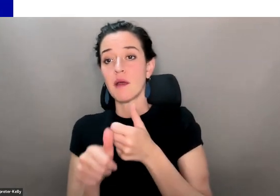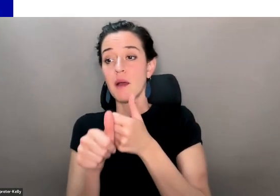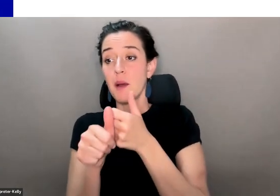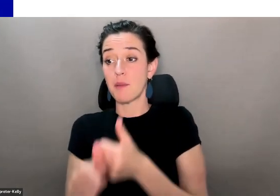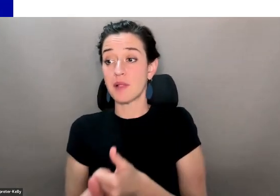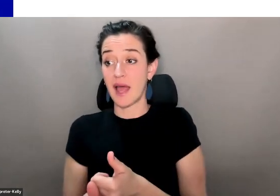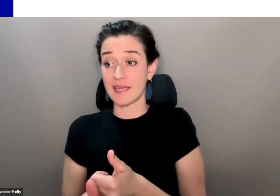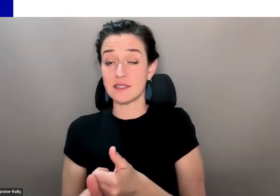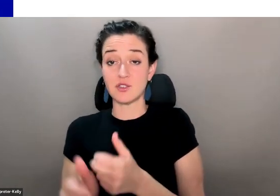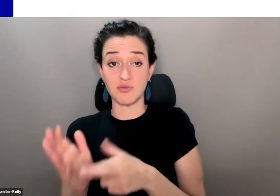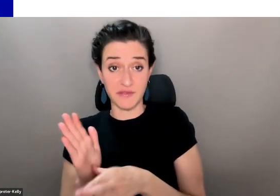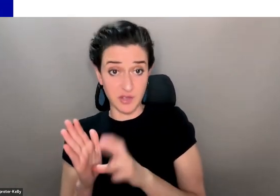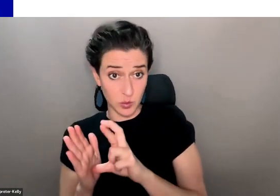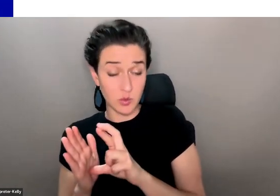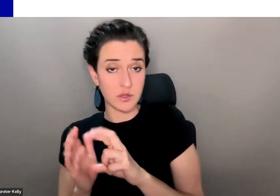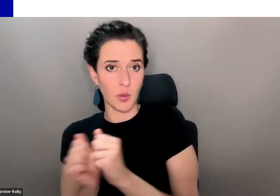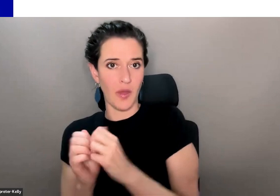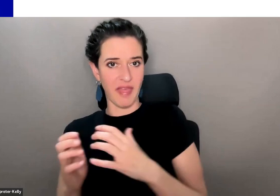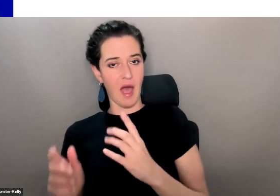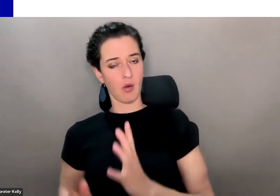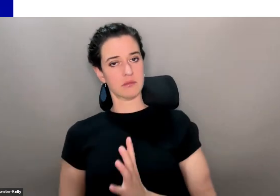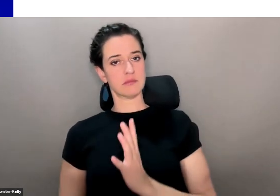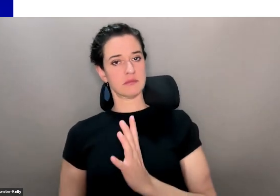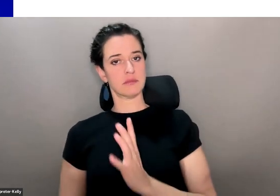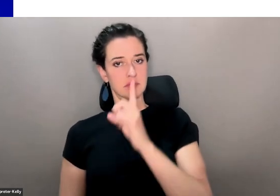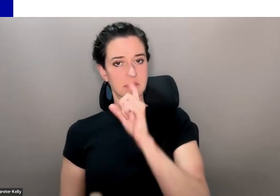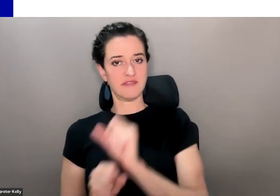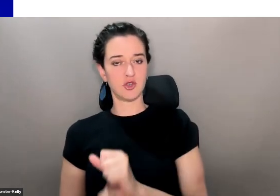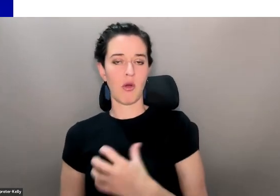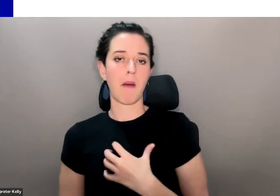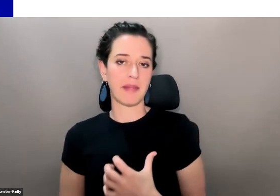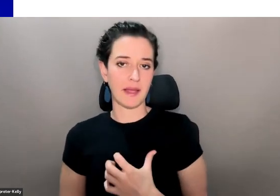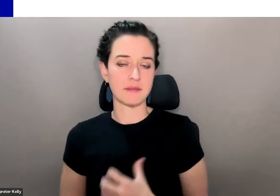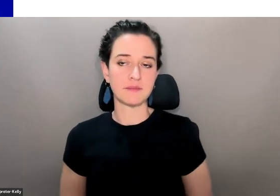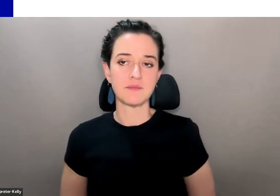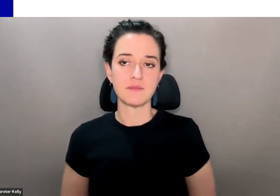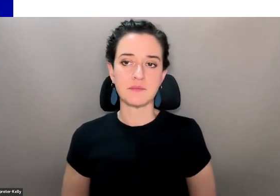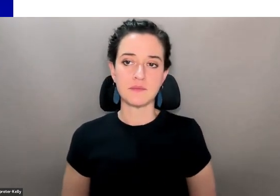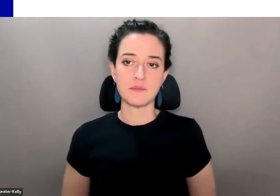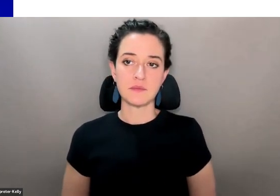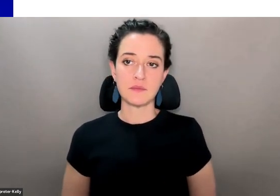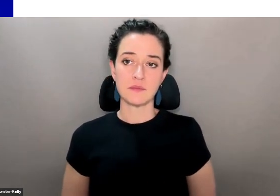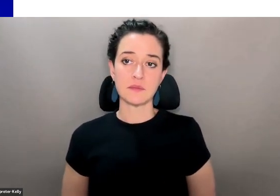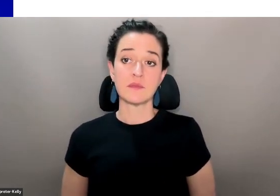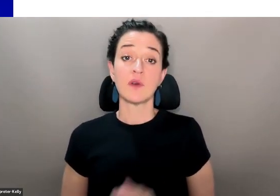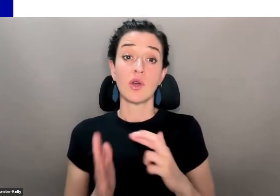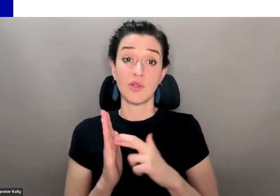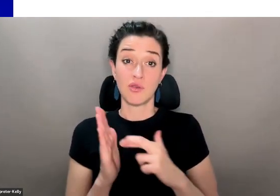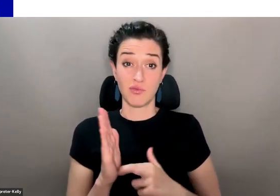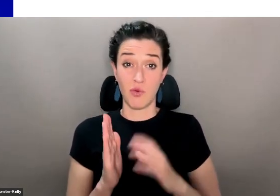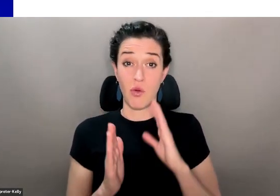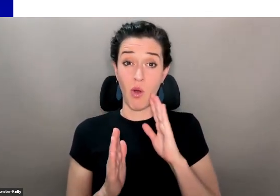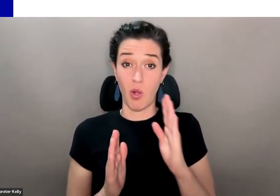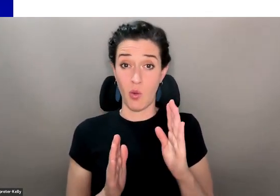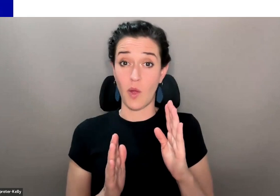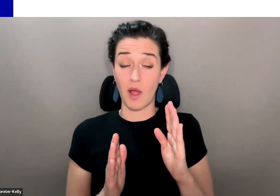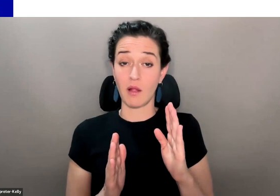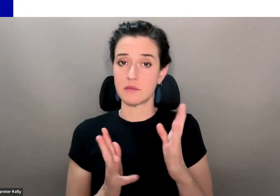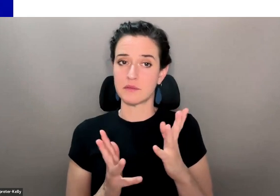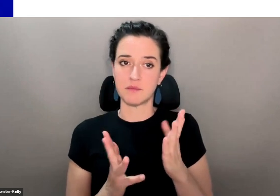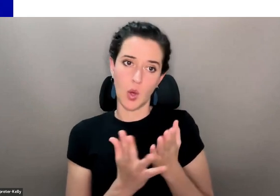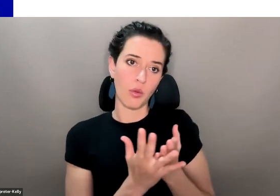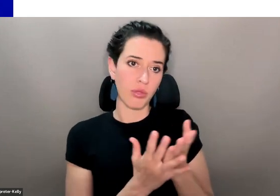complaint to be filed. So the rule will be implemented through and enforced through the usual channels